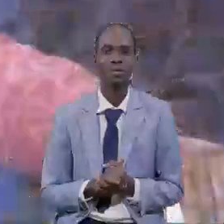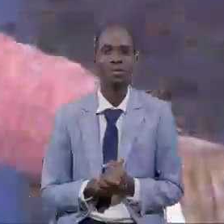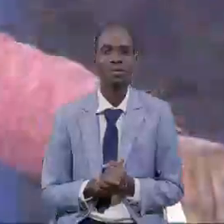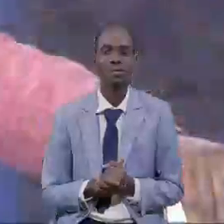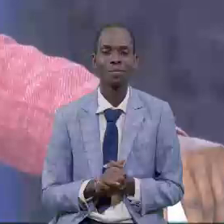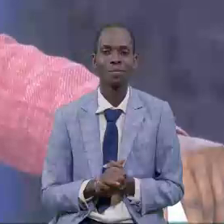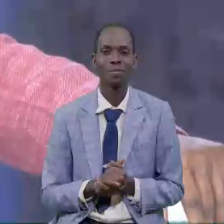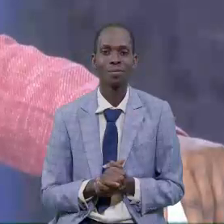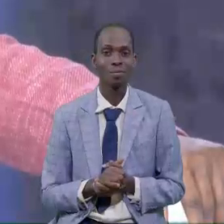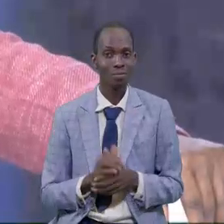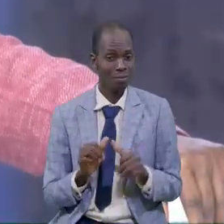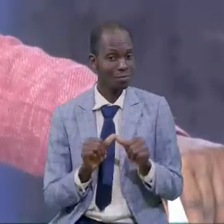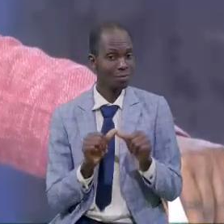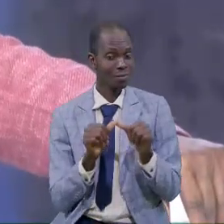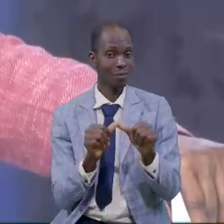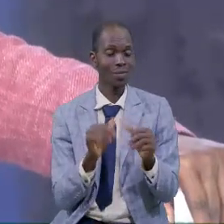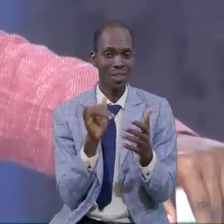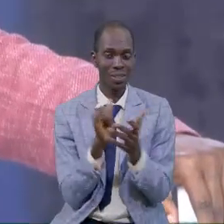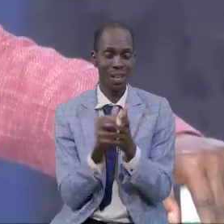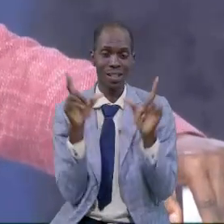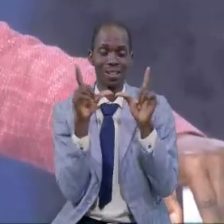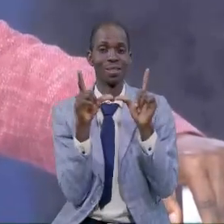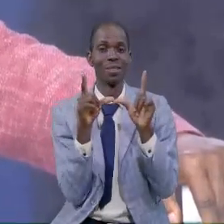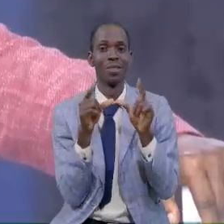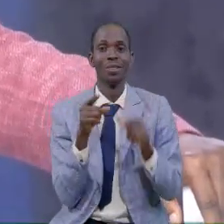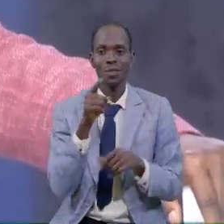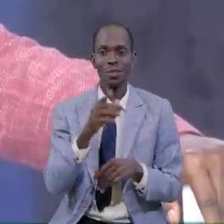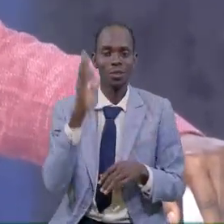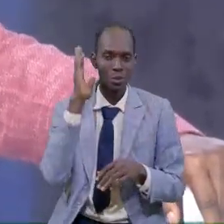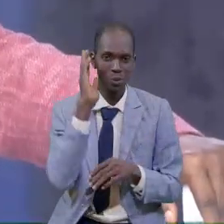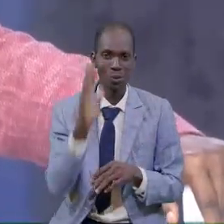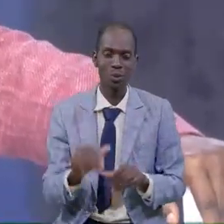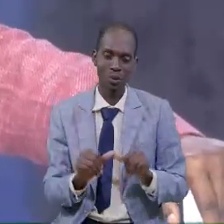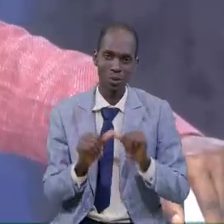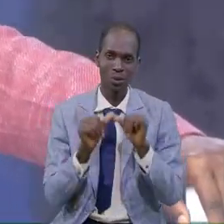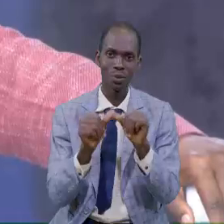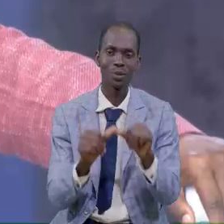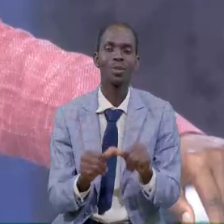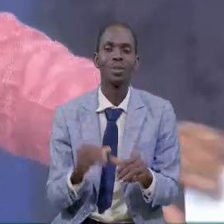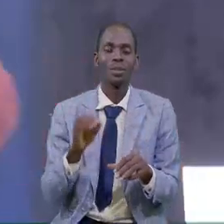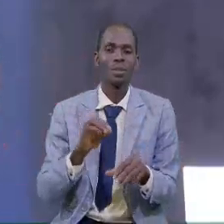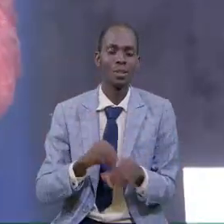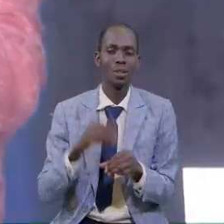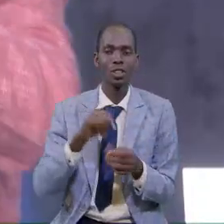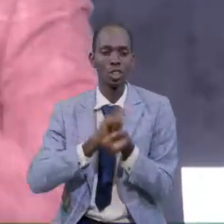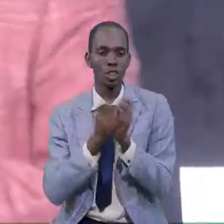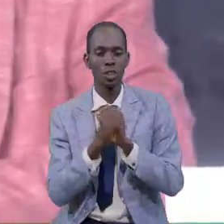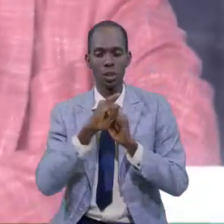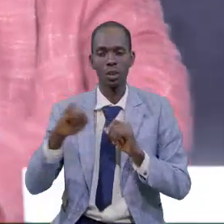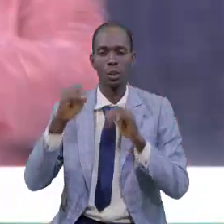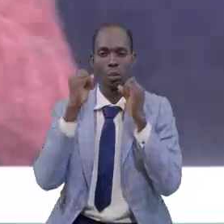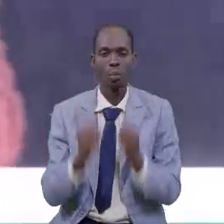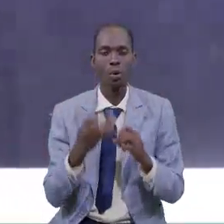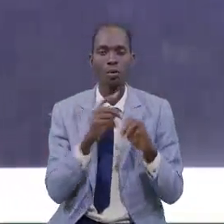Maintain that tempo. You will maintain the changing power of the Lord inside